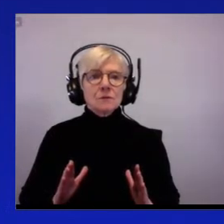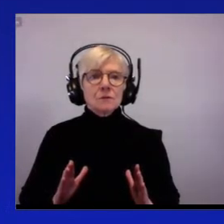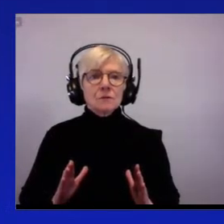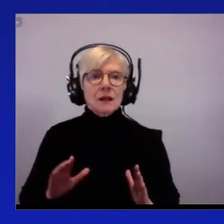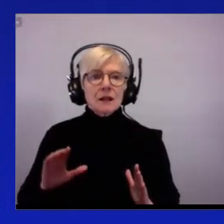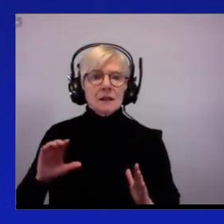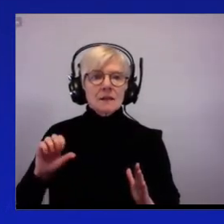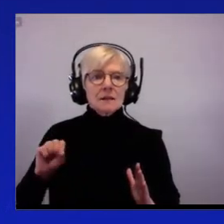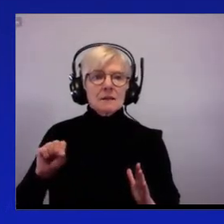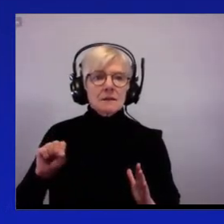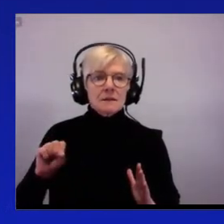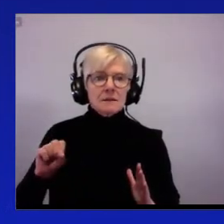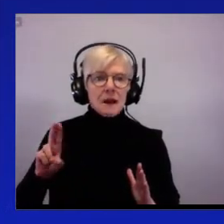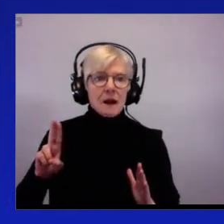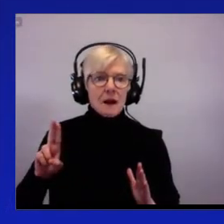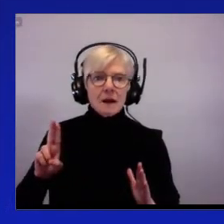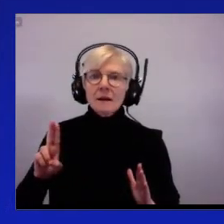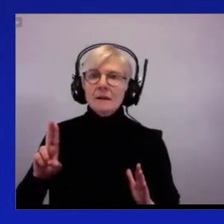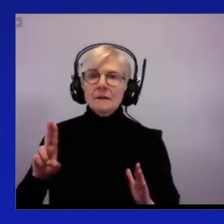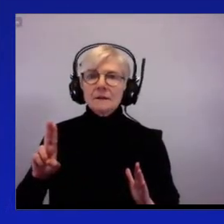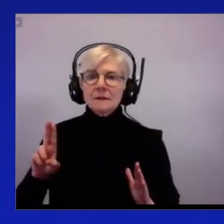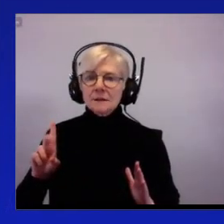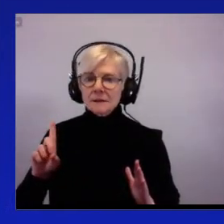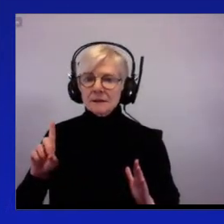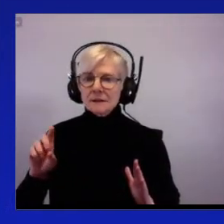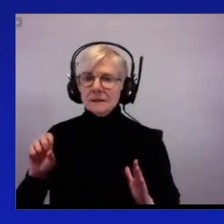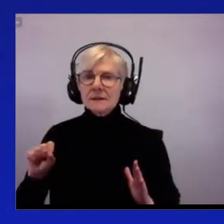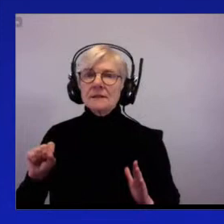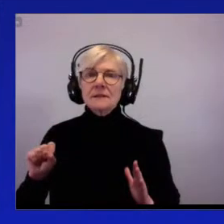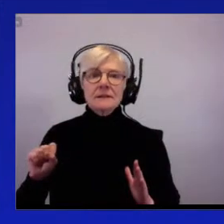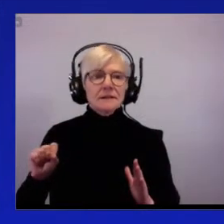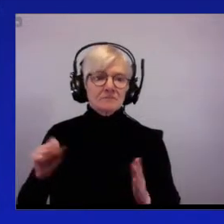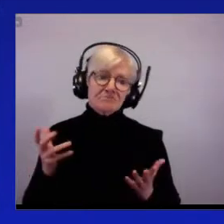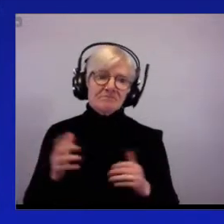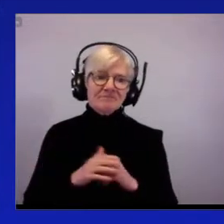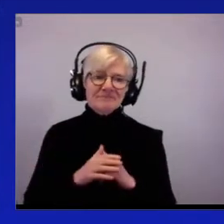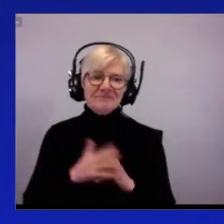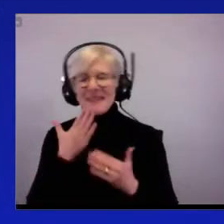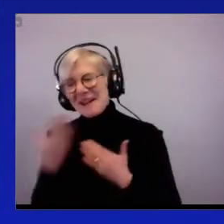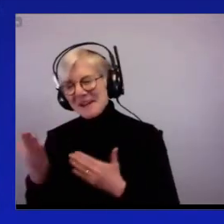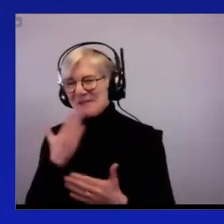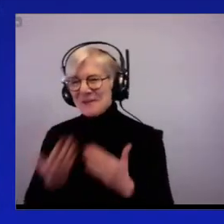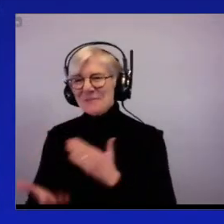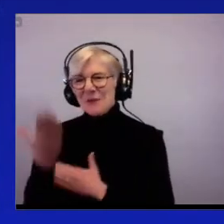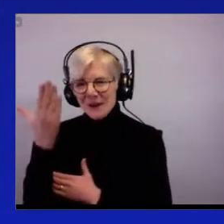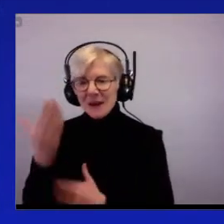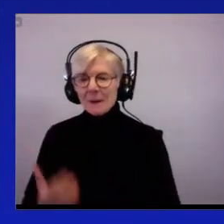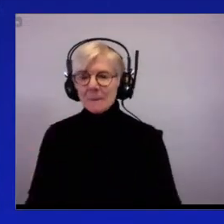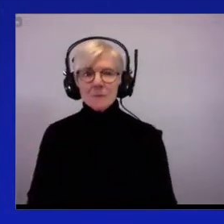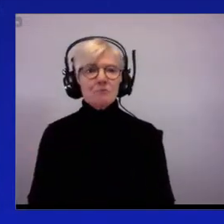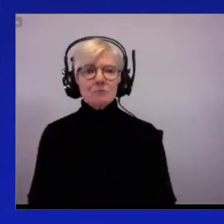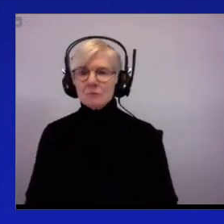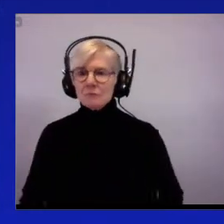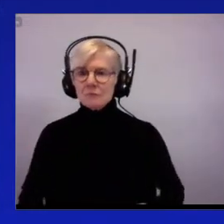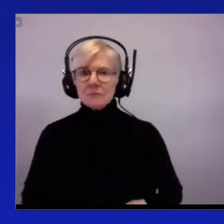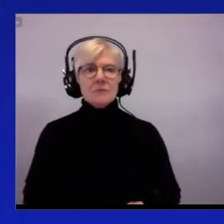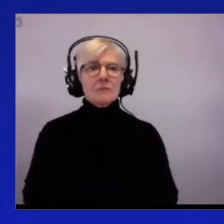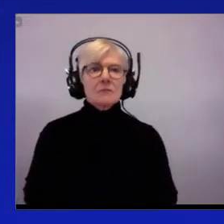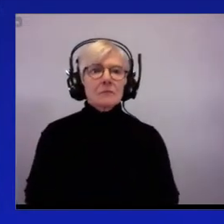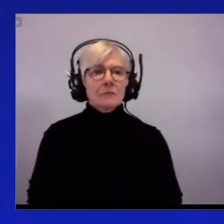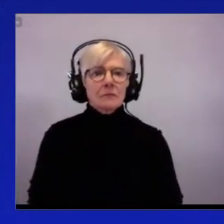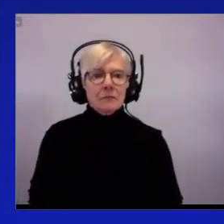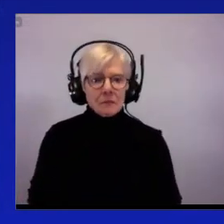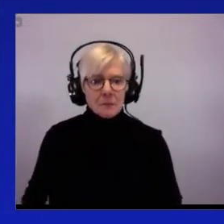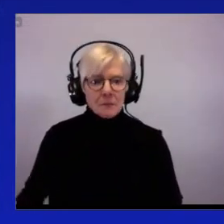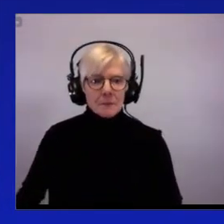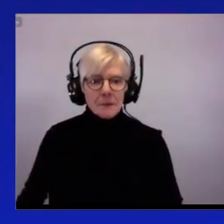Suds. Thank you very much, and good morning. First of all, I wanted to extend my thanks for, I think it